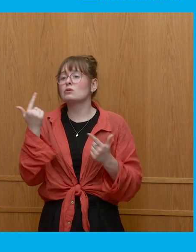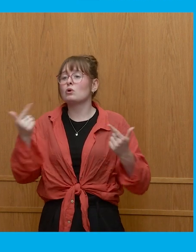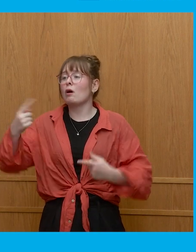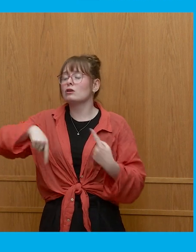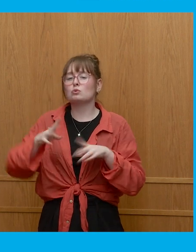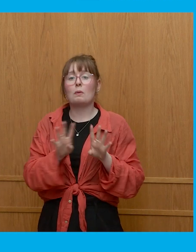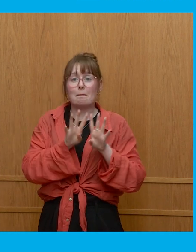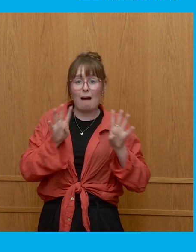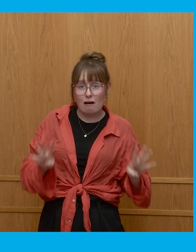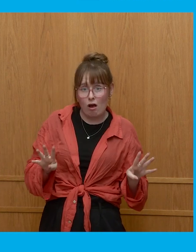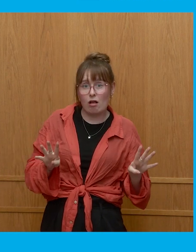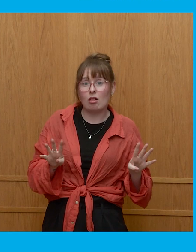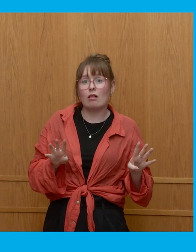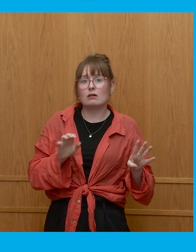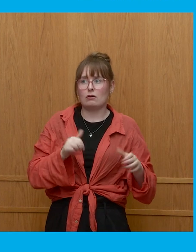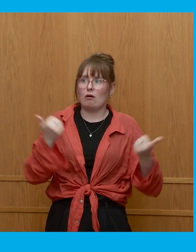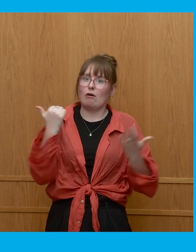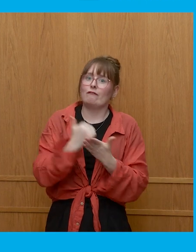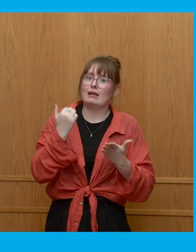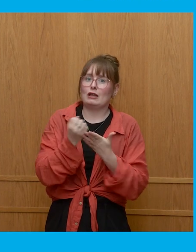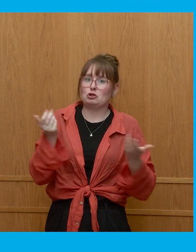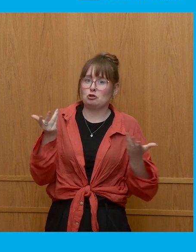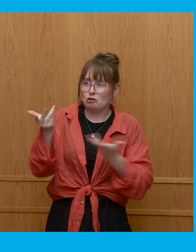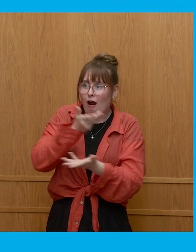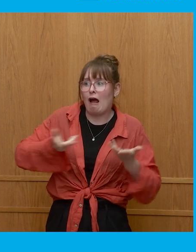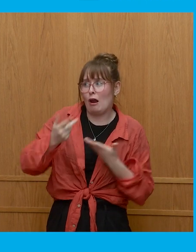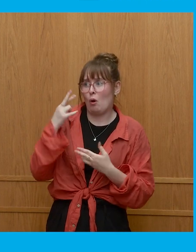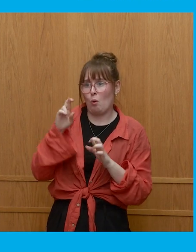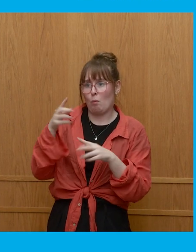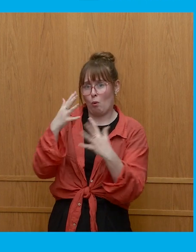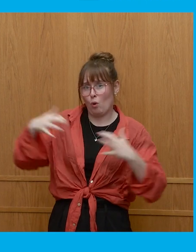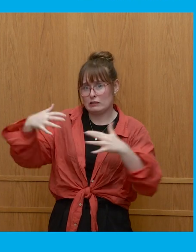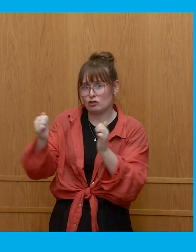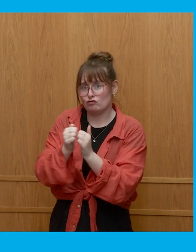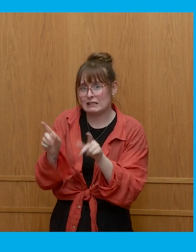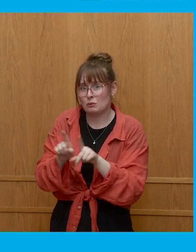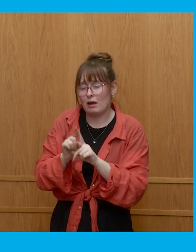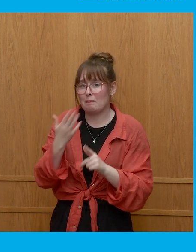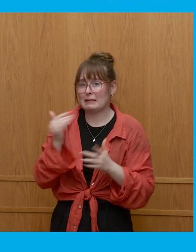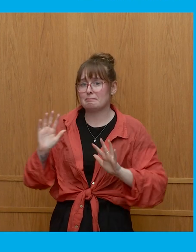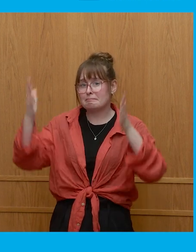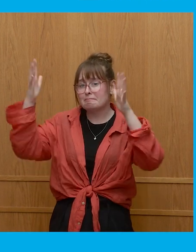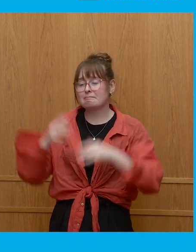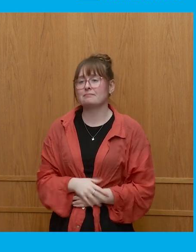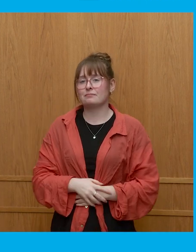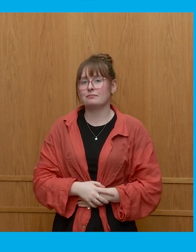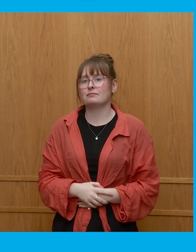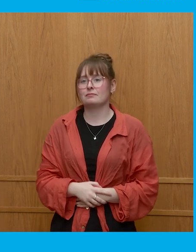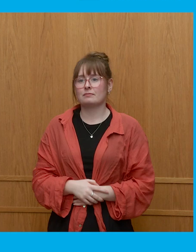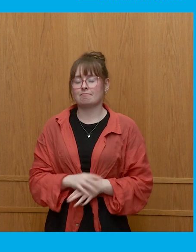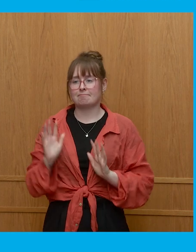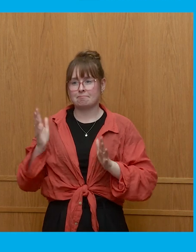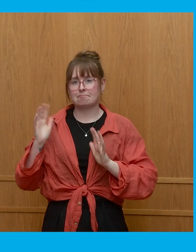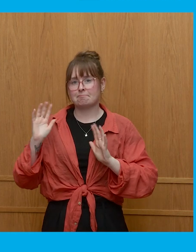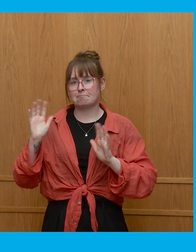panel members for what's been a great chat. I hope you'll agree and give them a good round of applause.